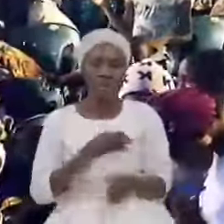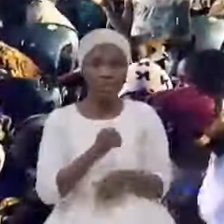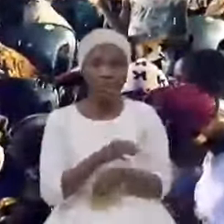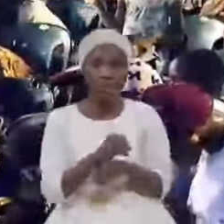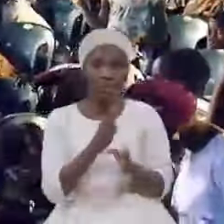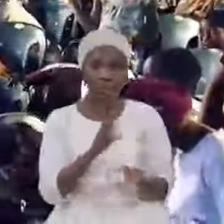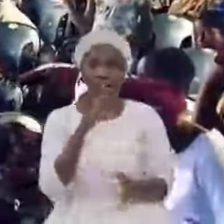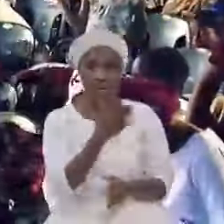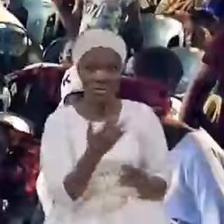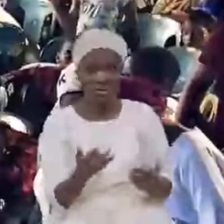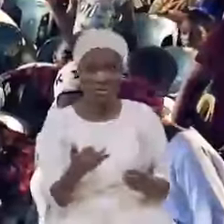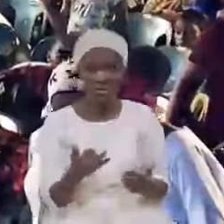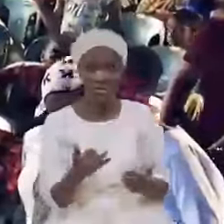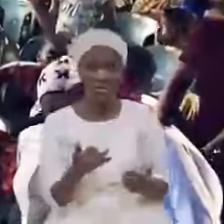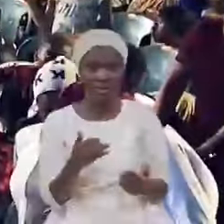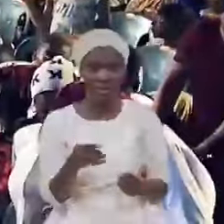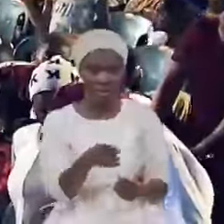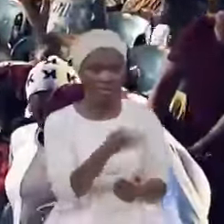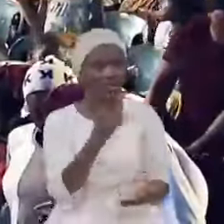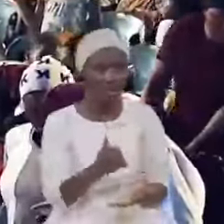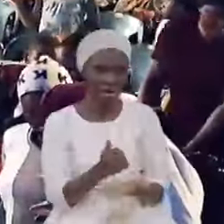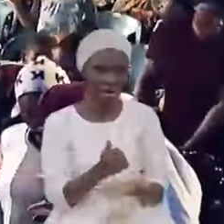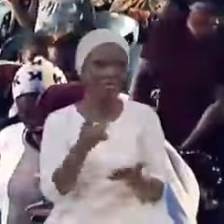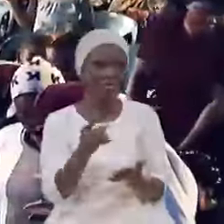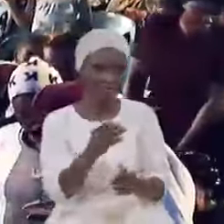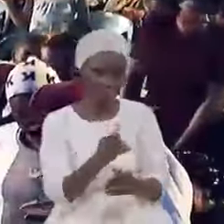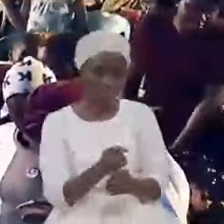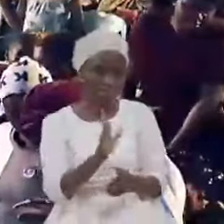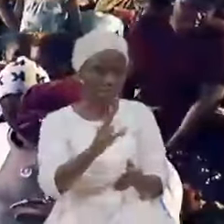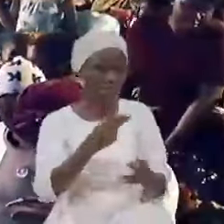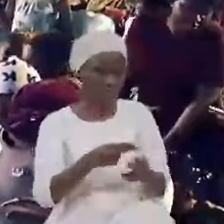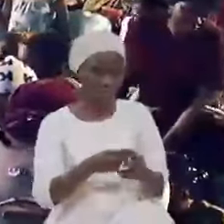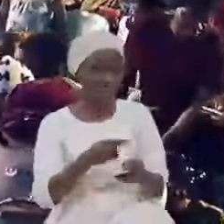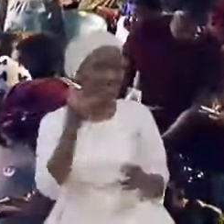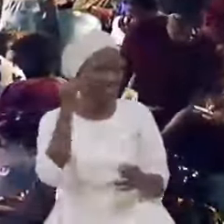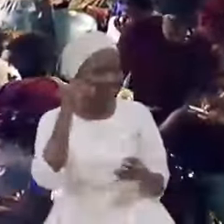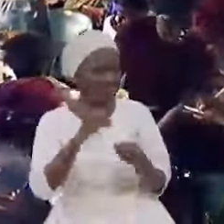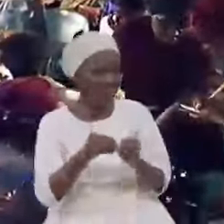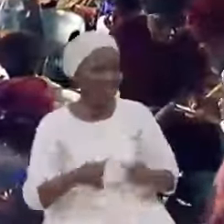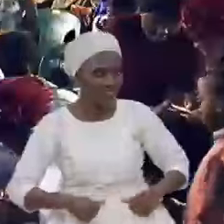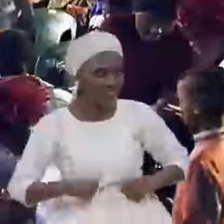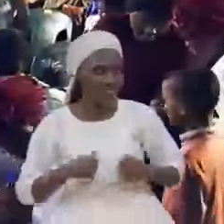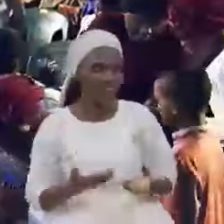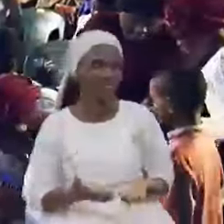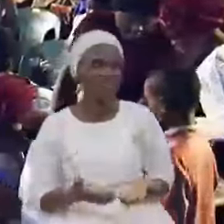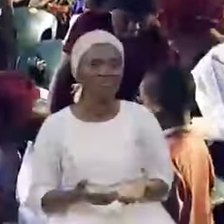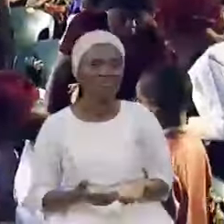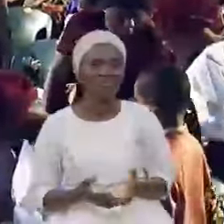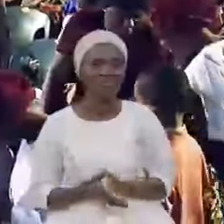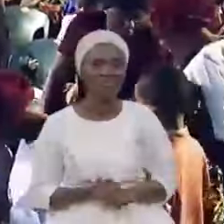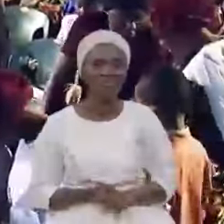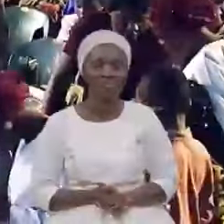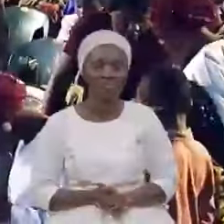take all the details. Well, we'll call on our officiating minister tonight to help us during